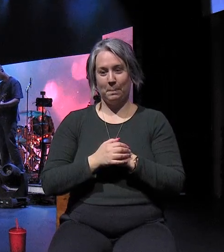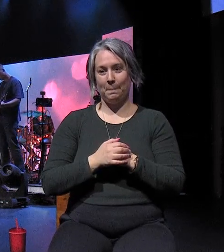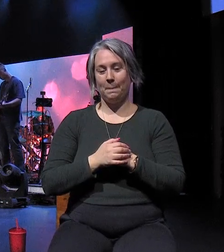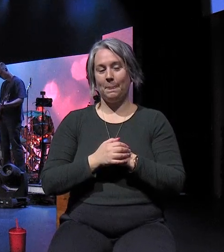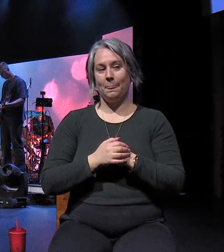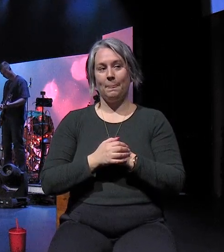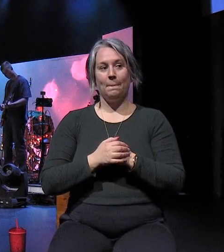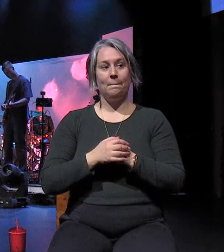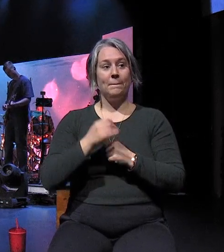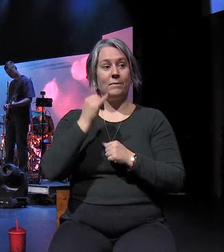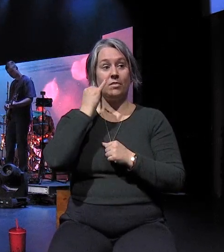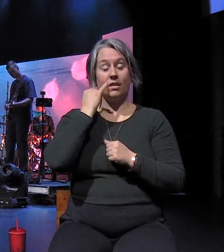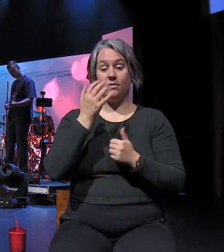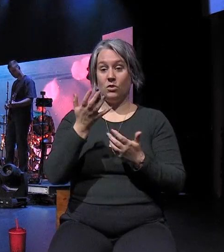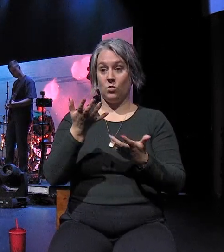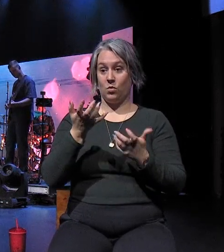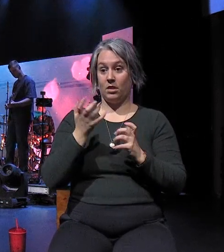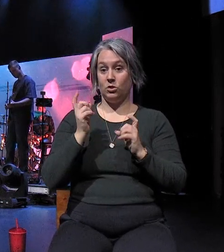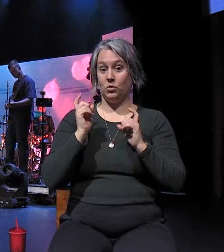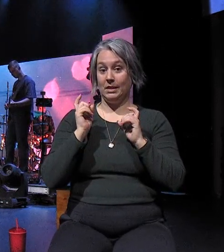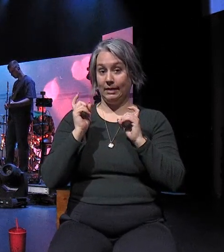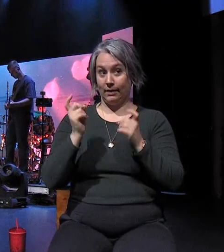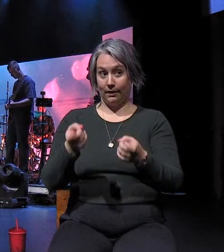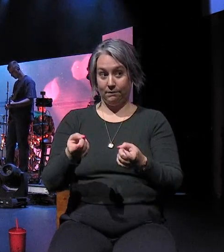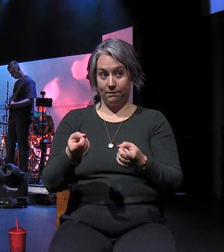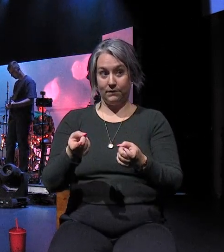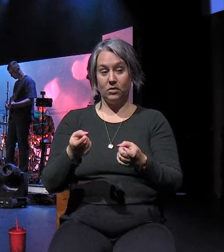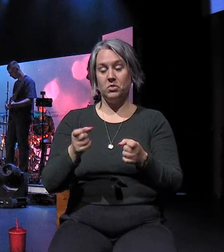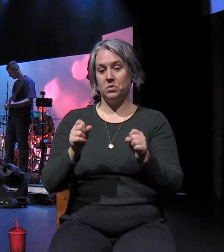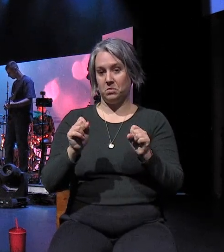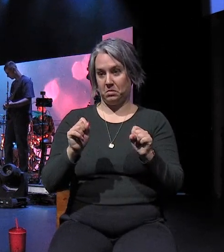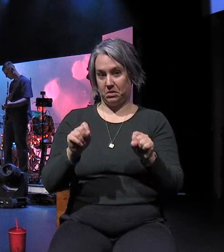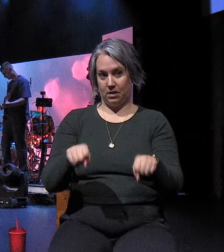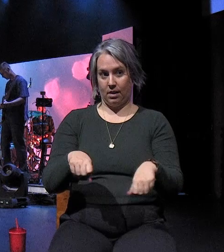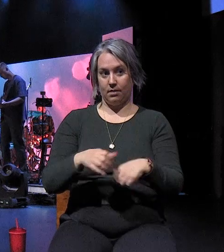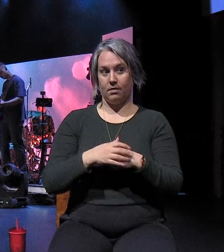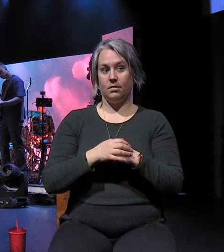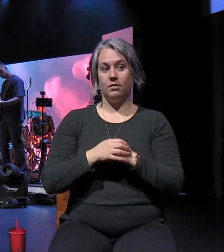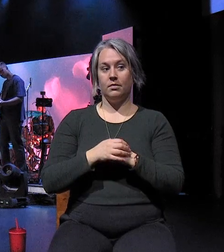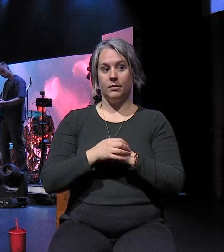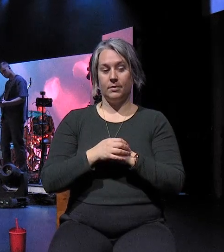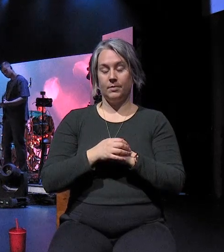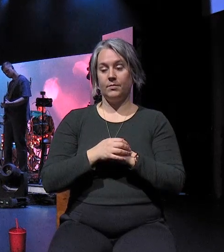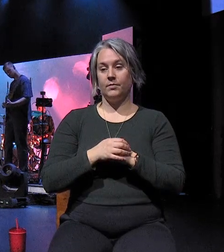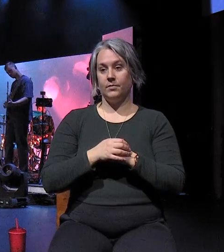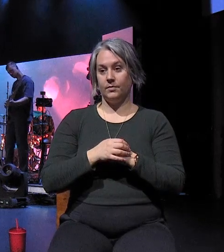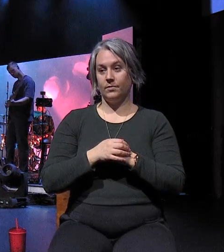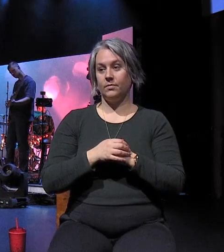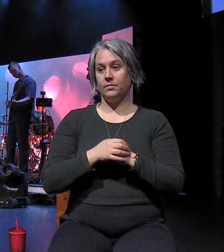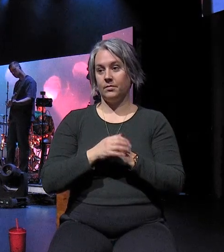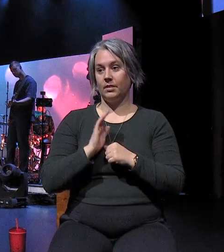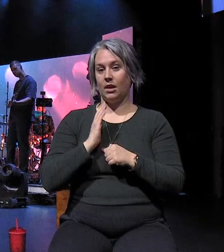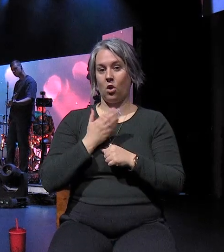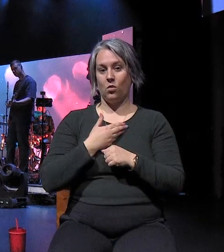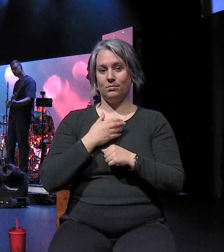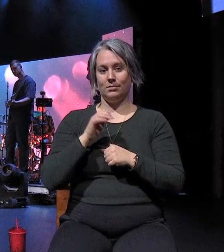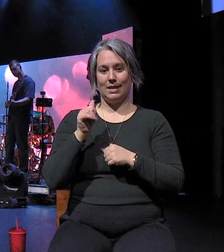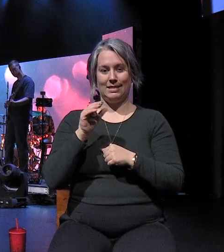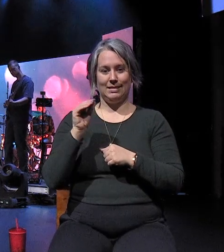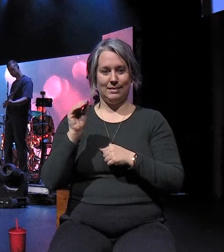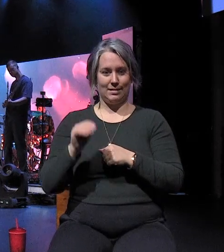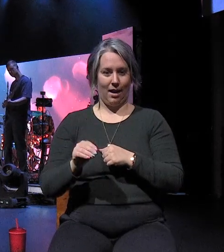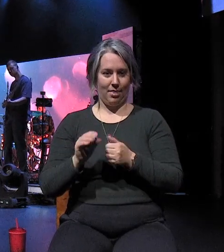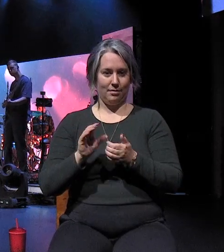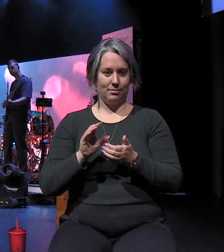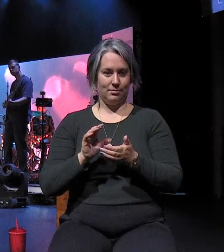you would like to give, we can do that. Regularly, we give here at Worship Center what the Bible calls our tithes and offerings. It's part